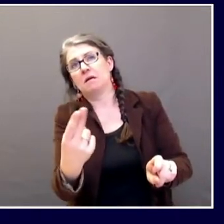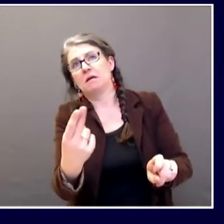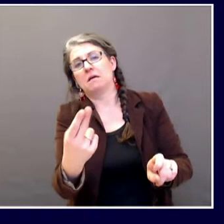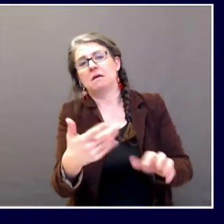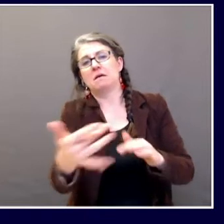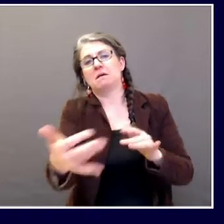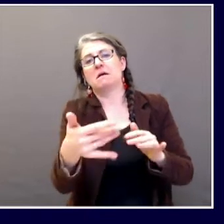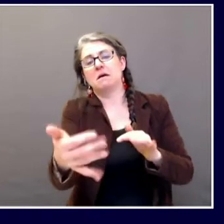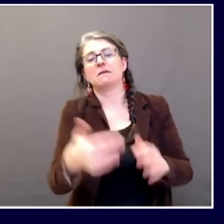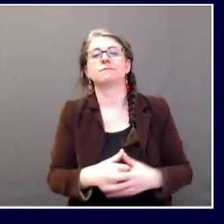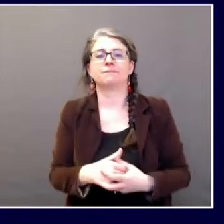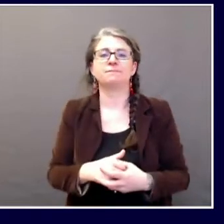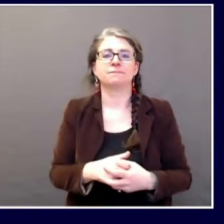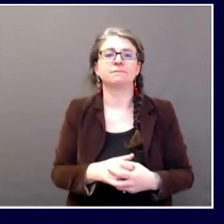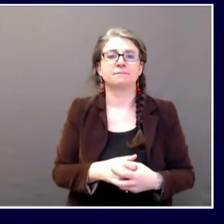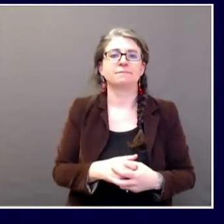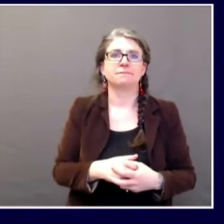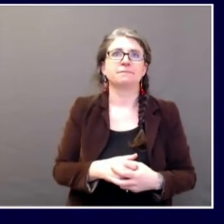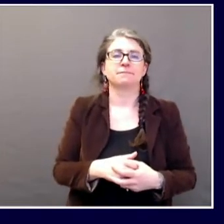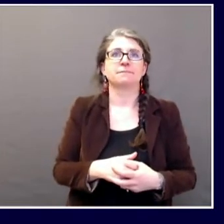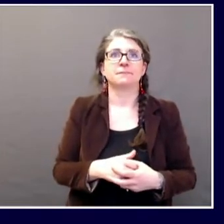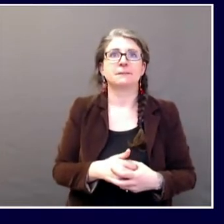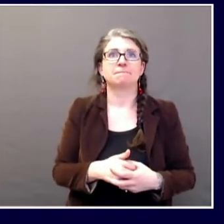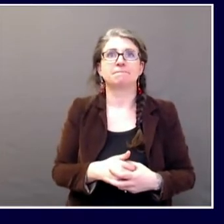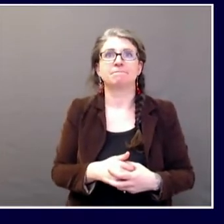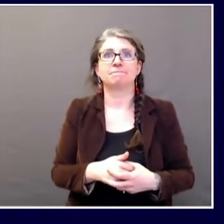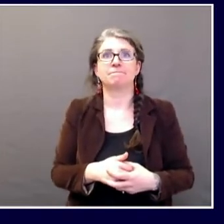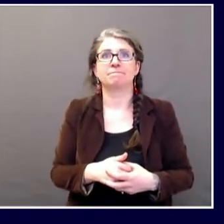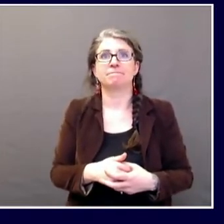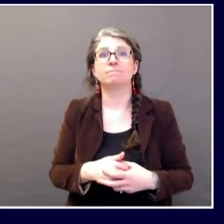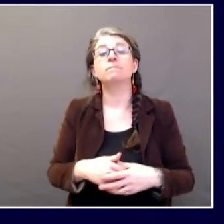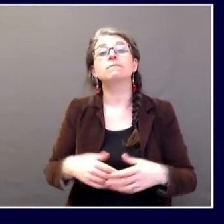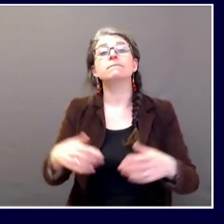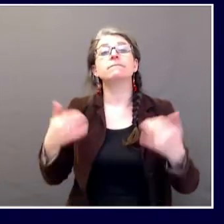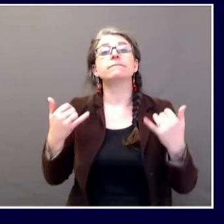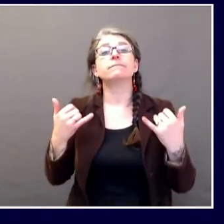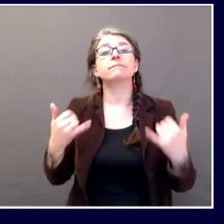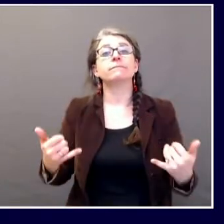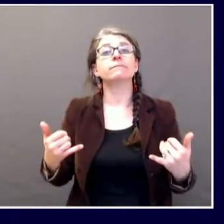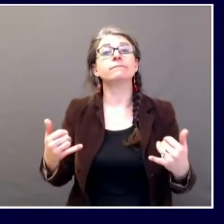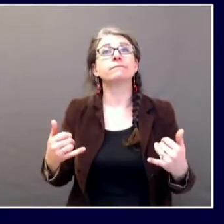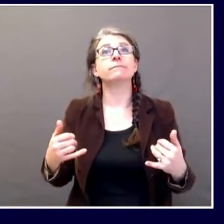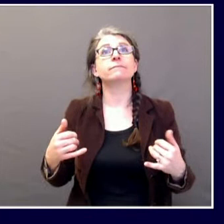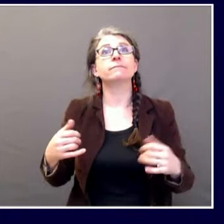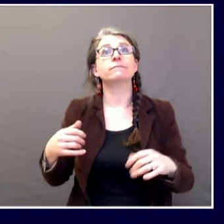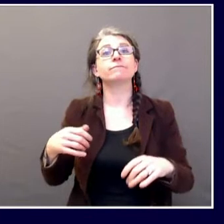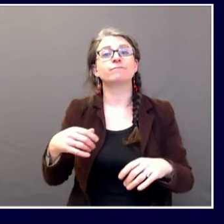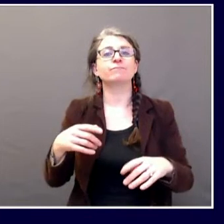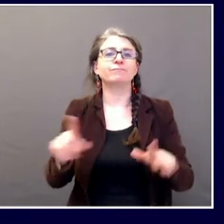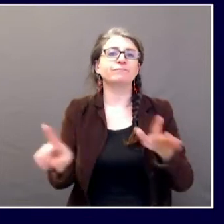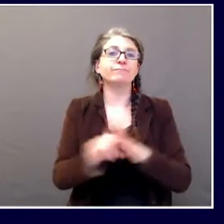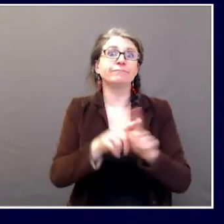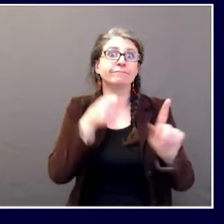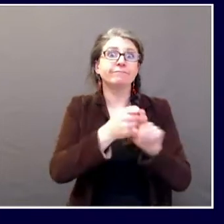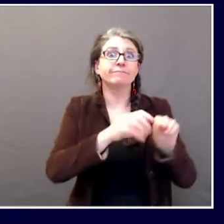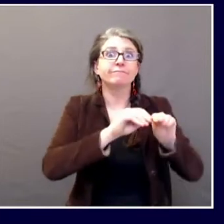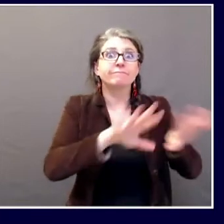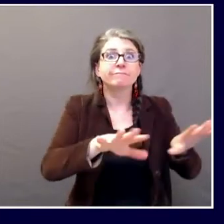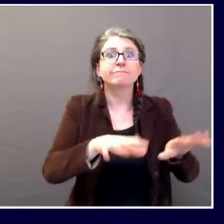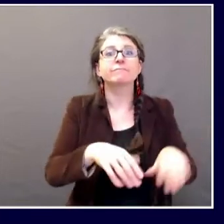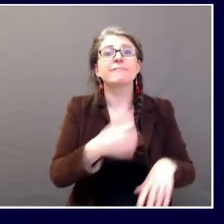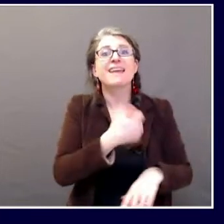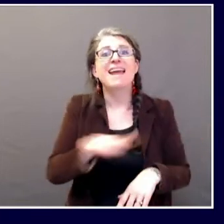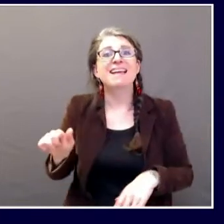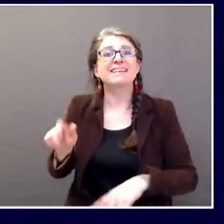other element that's particularly critical in a congregate living type situation, like a shelter for people experiencing